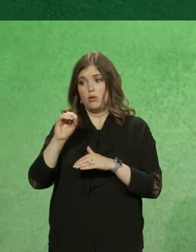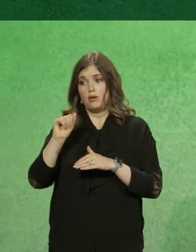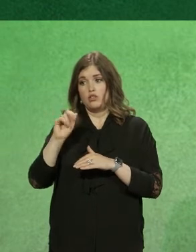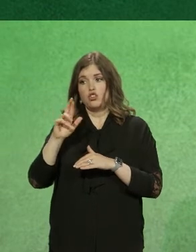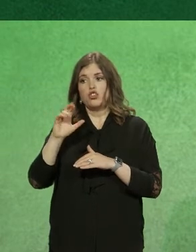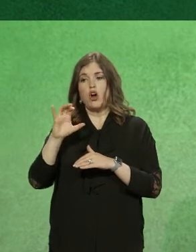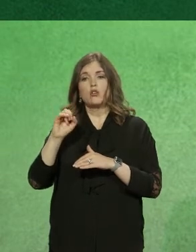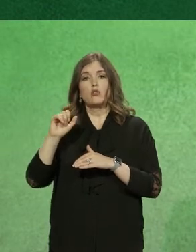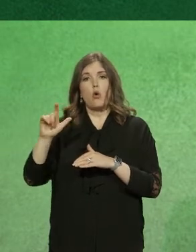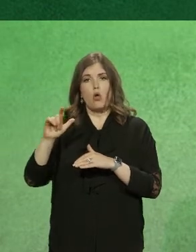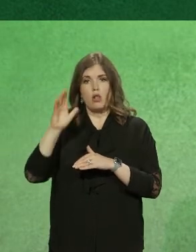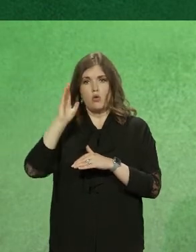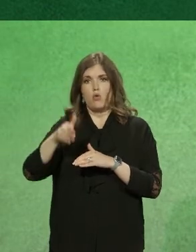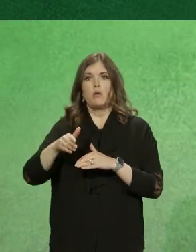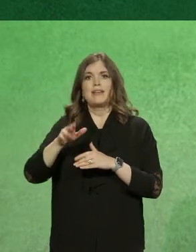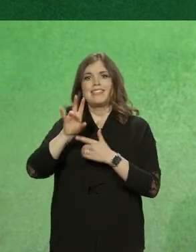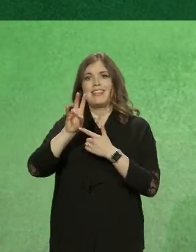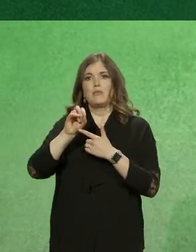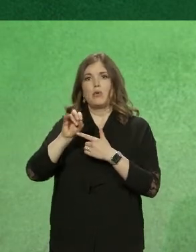an annual expense of